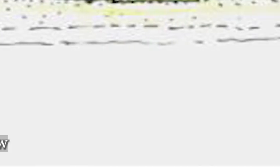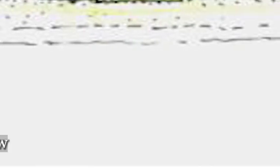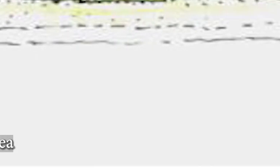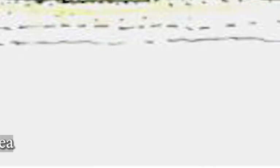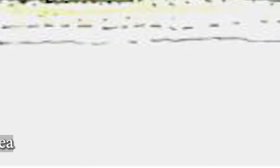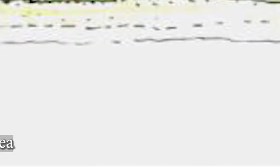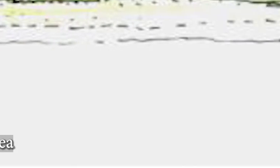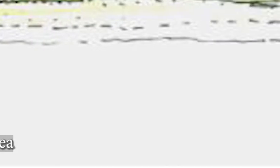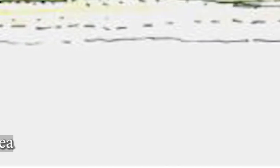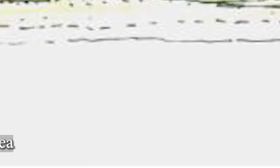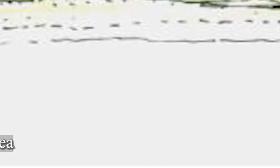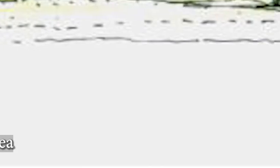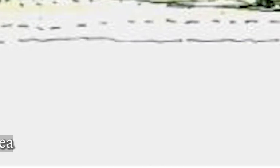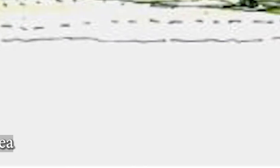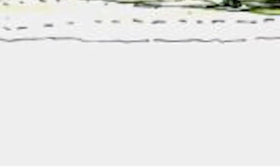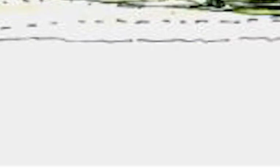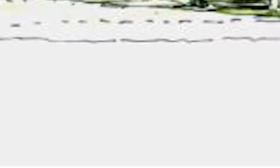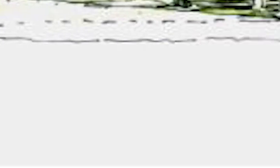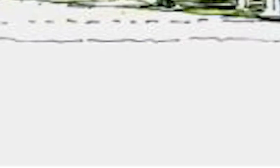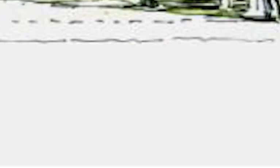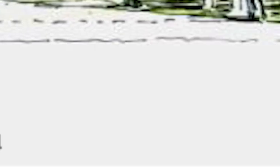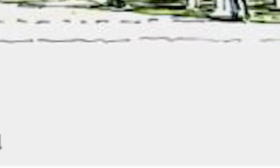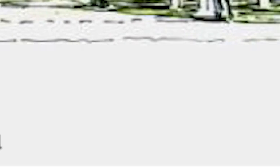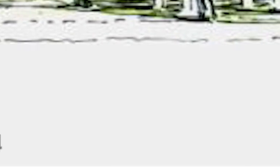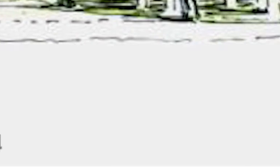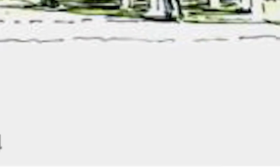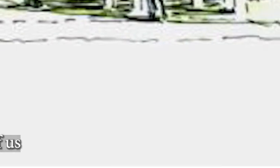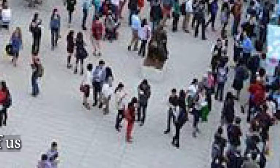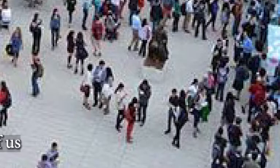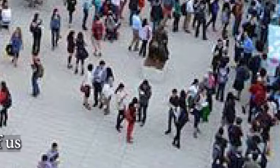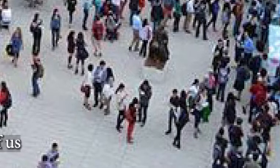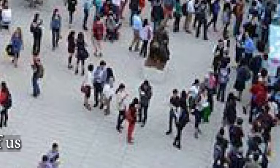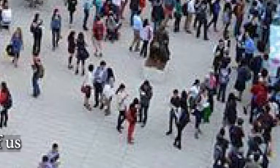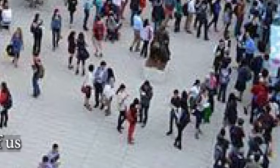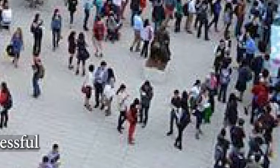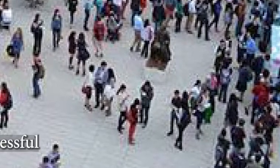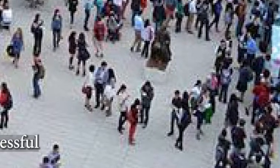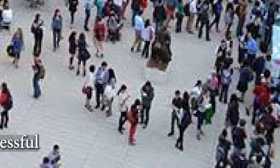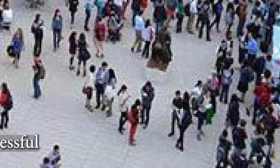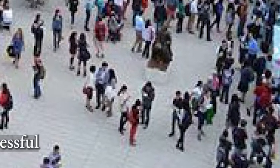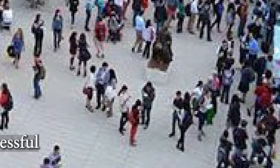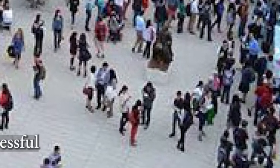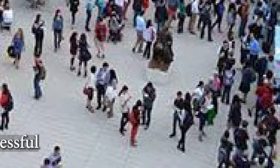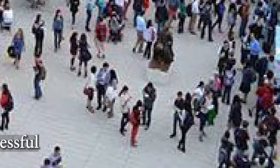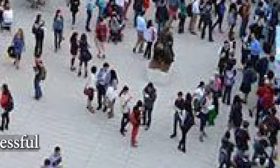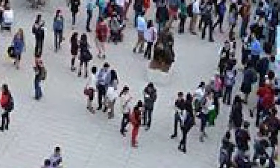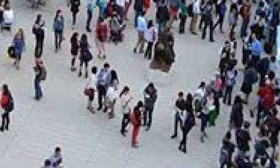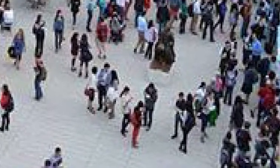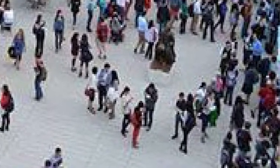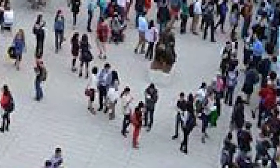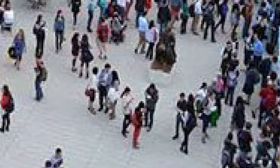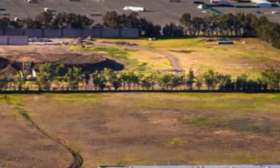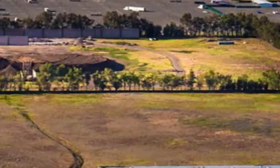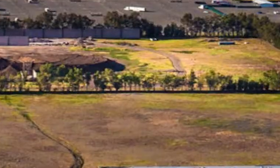all knew it was a really good idea when we got started, but I don't think any of us could have predicted how successful